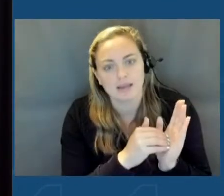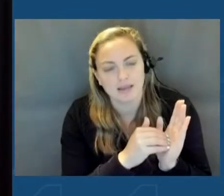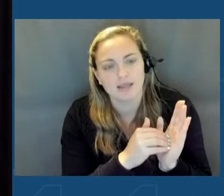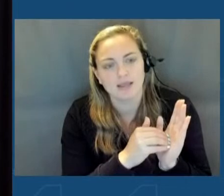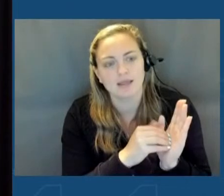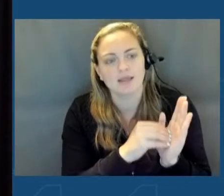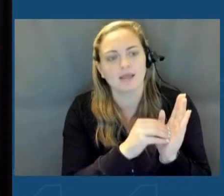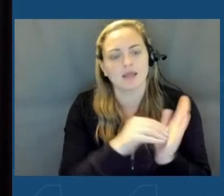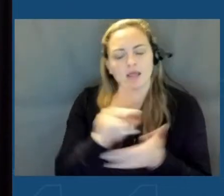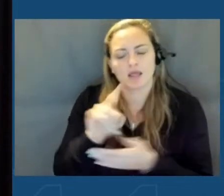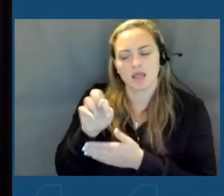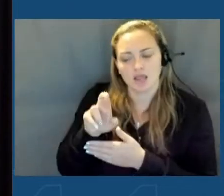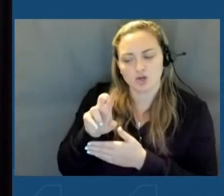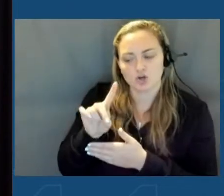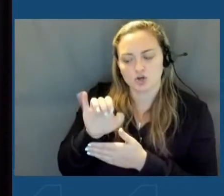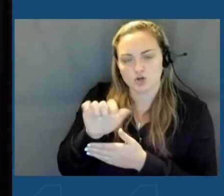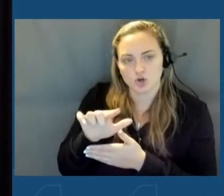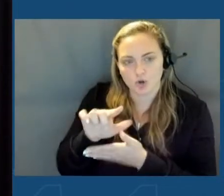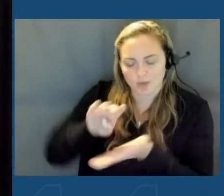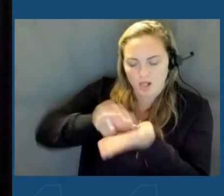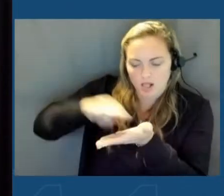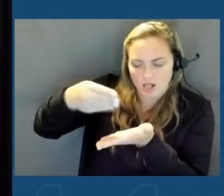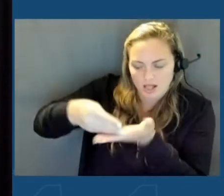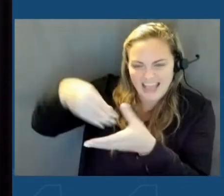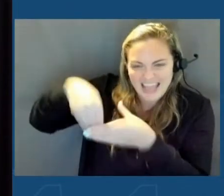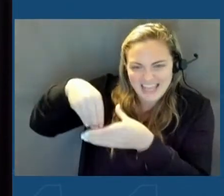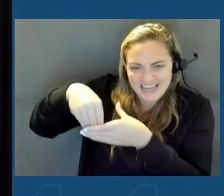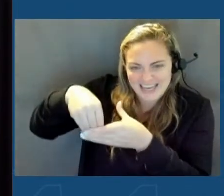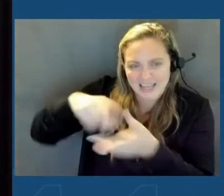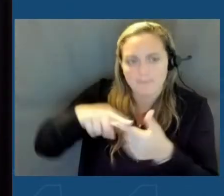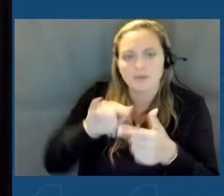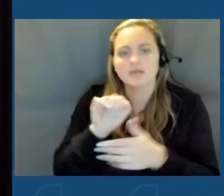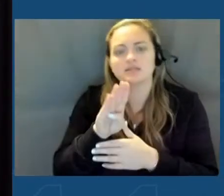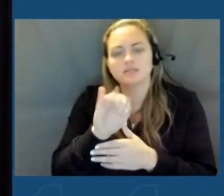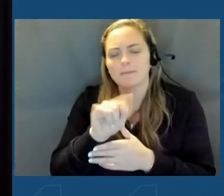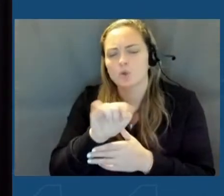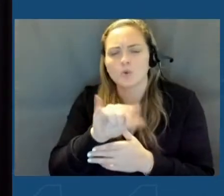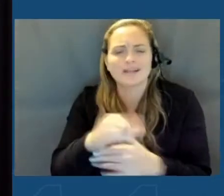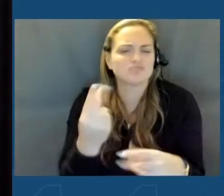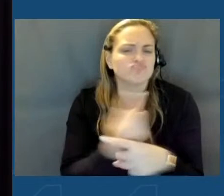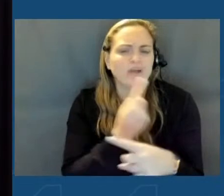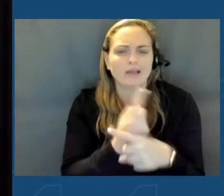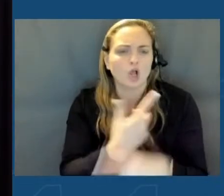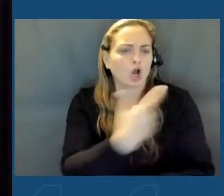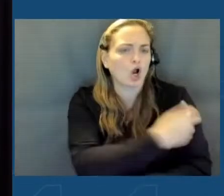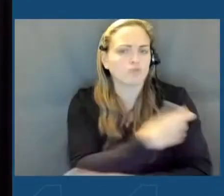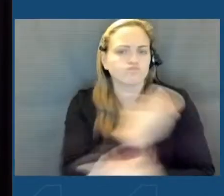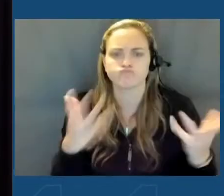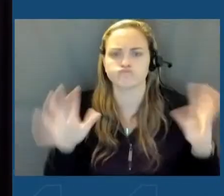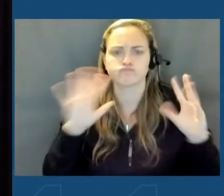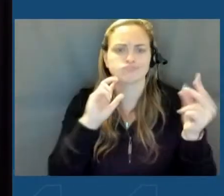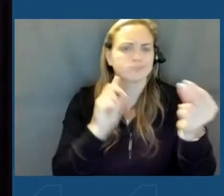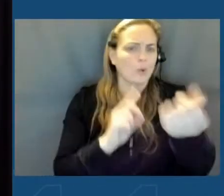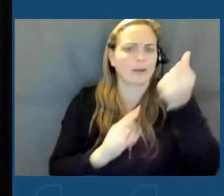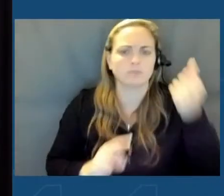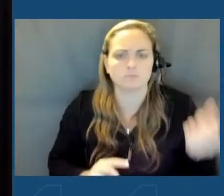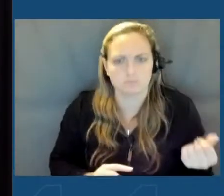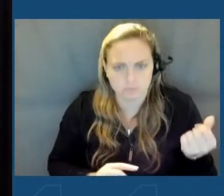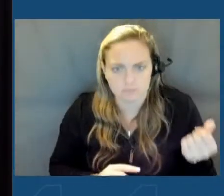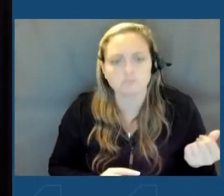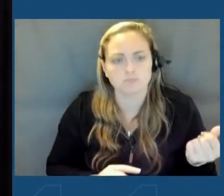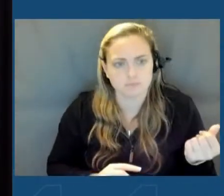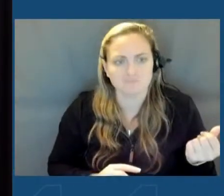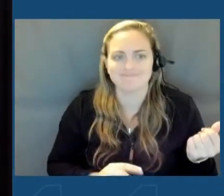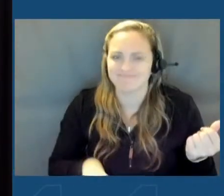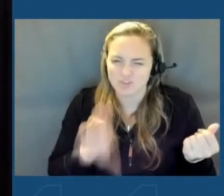intradermal pinching, Intradermal is making within the skin. Subcutaneous is just basically the Right regular under. shot, you know, what you get very quickly. Yeah. So I could